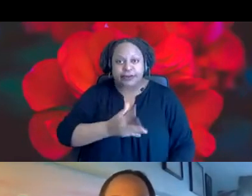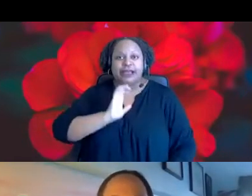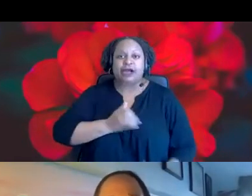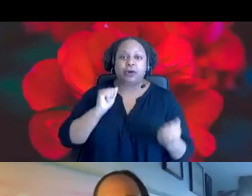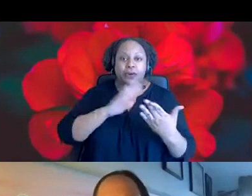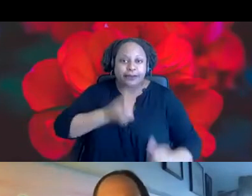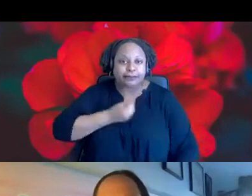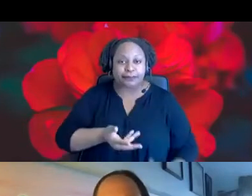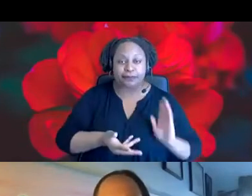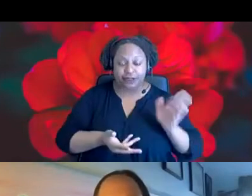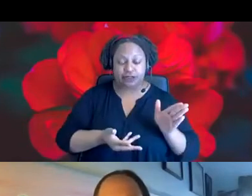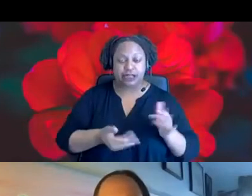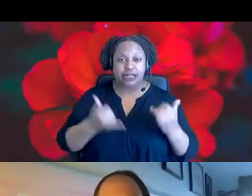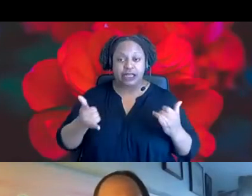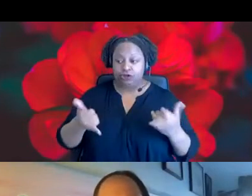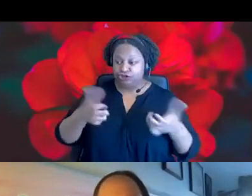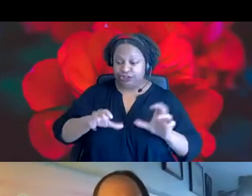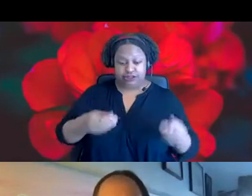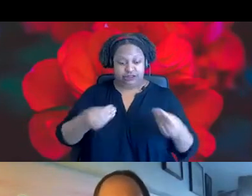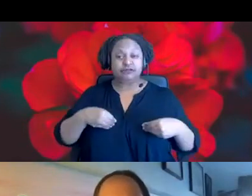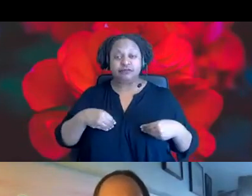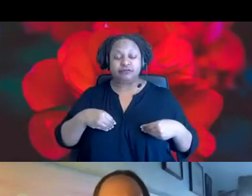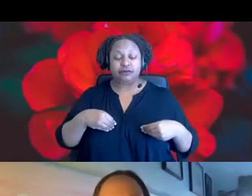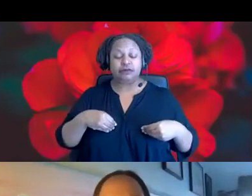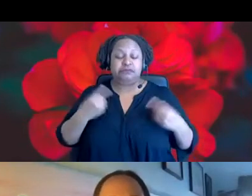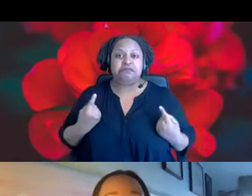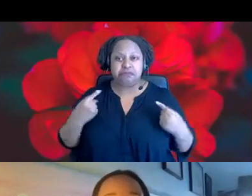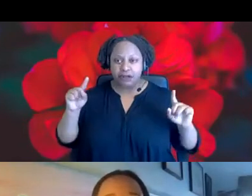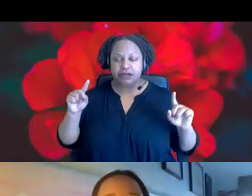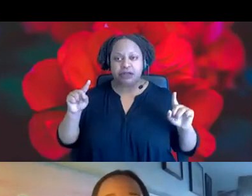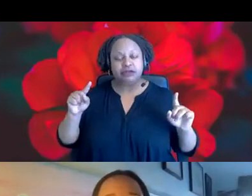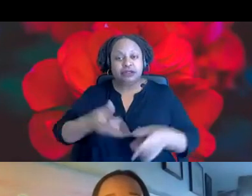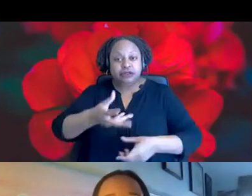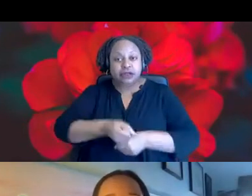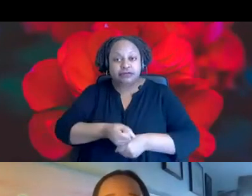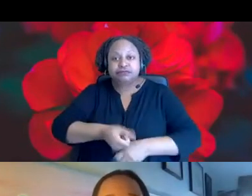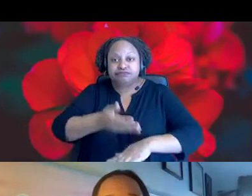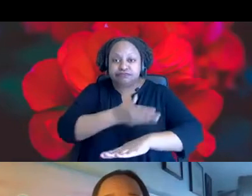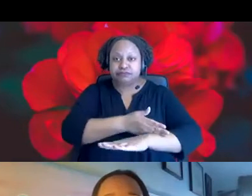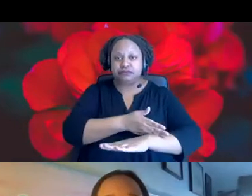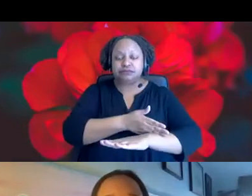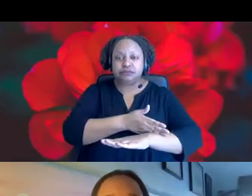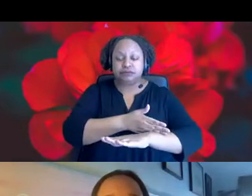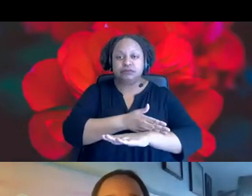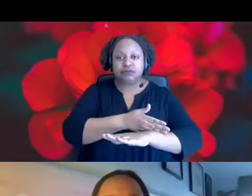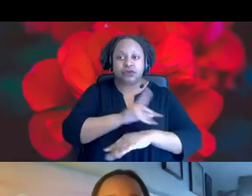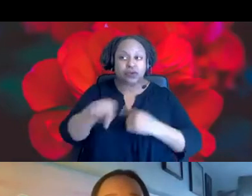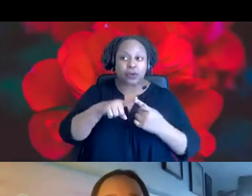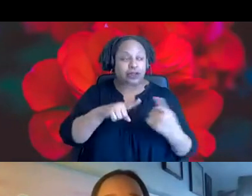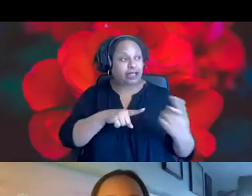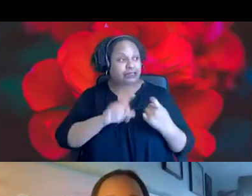just being given that opportunity has been a chance for us to gain confidence, to realize that when we are asked for our